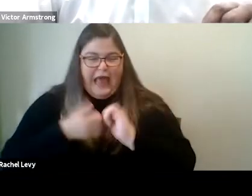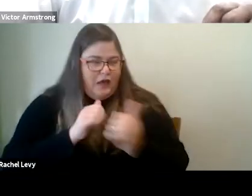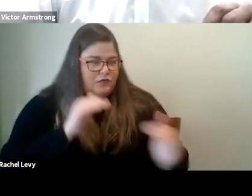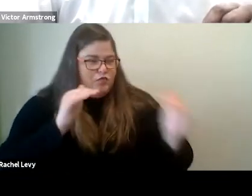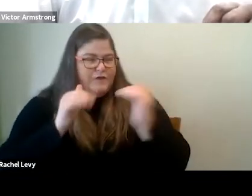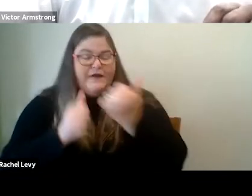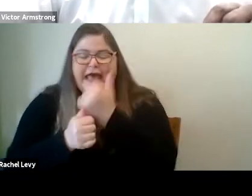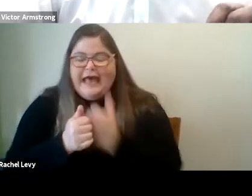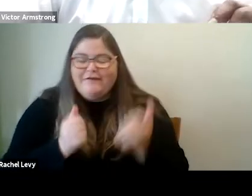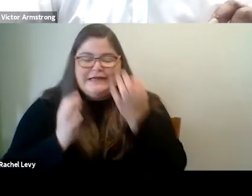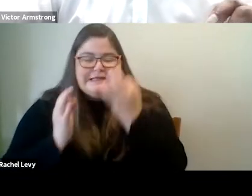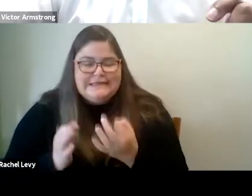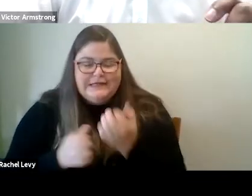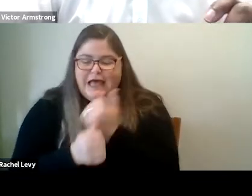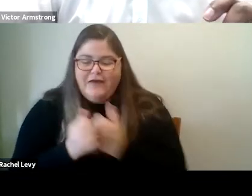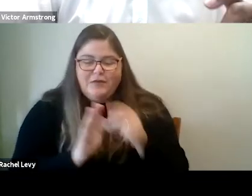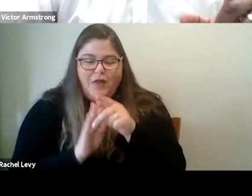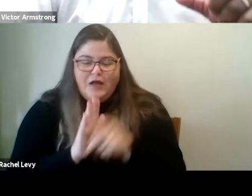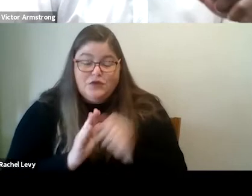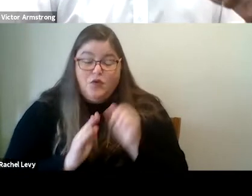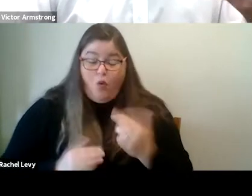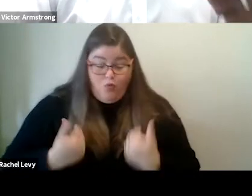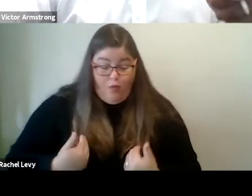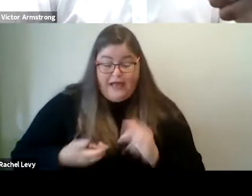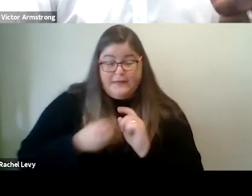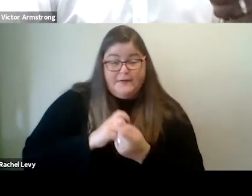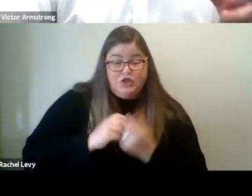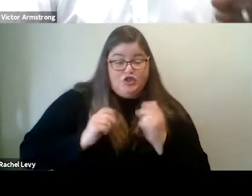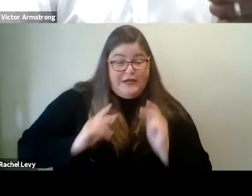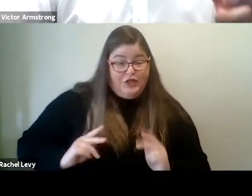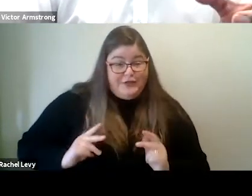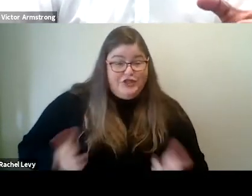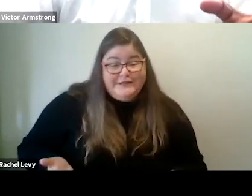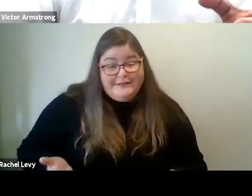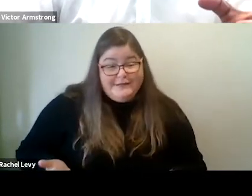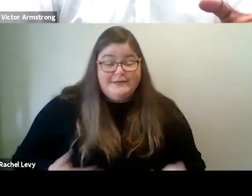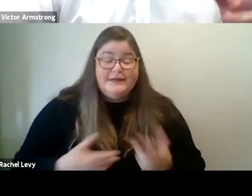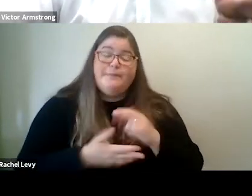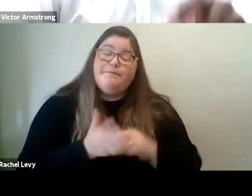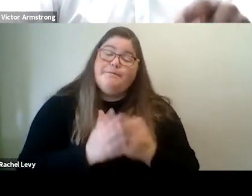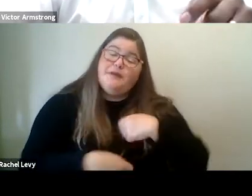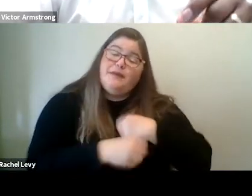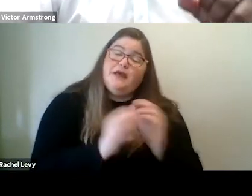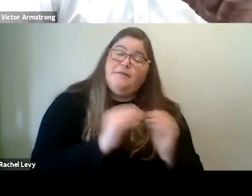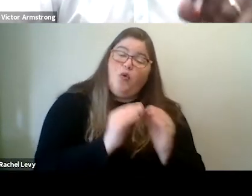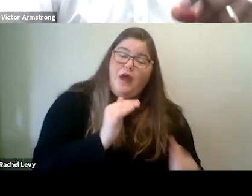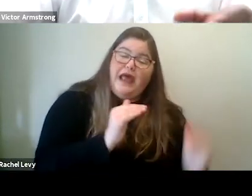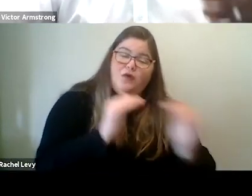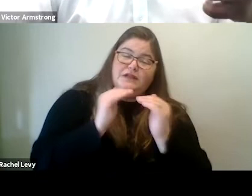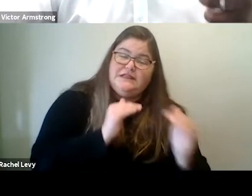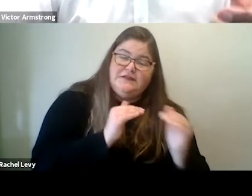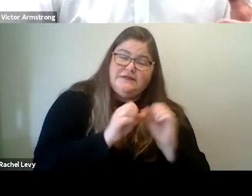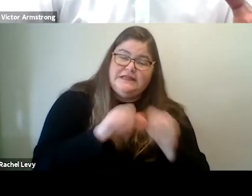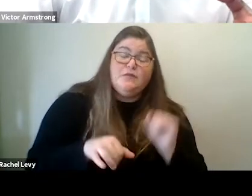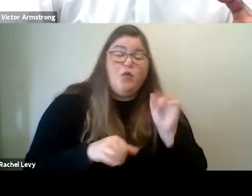policymakers, or simply as change agents. Either leans into creating a more equitable system or perpetuates